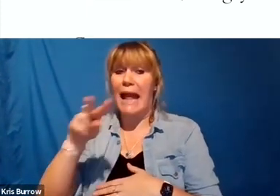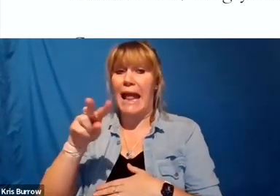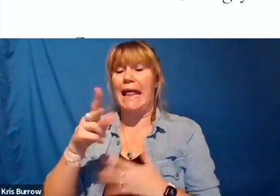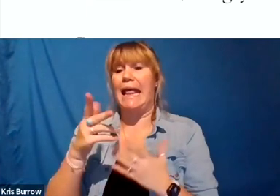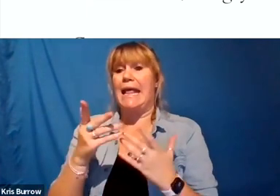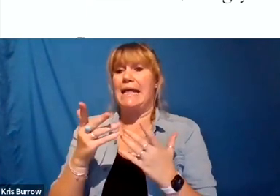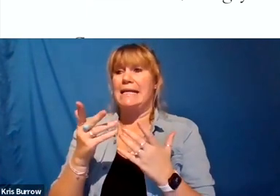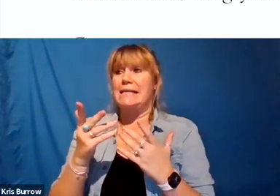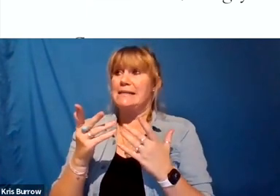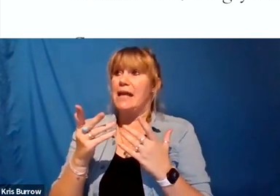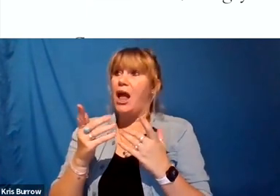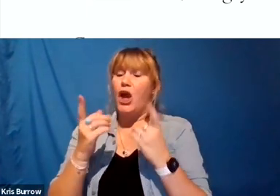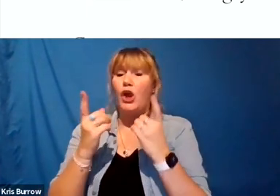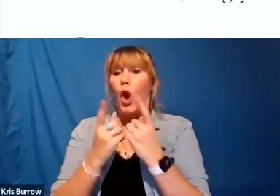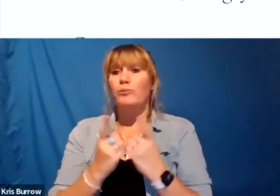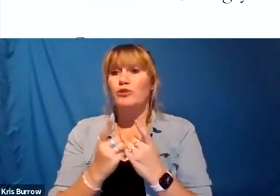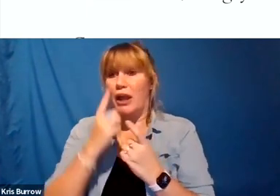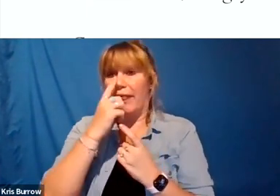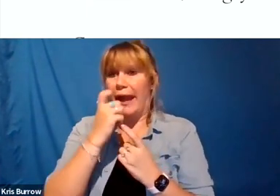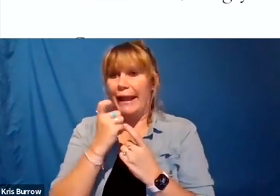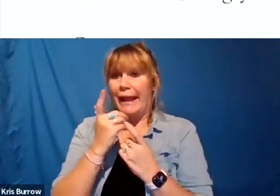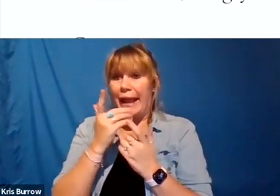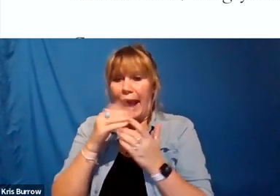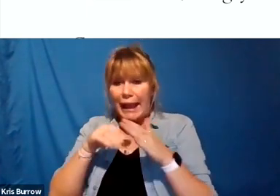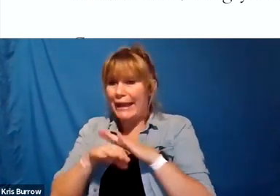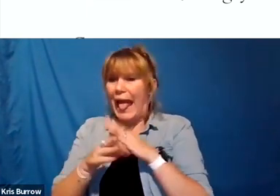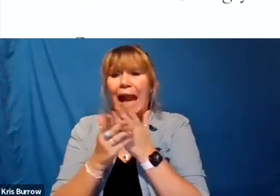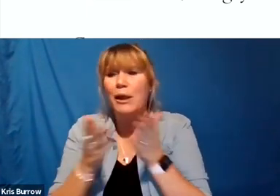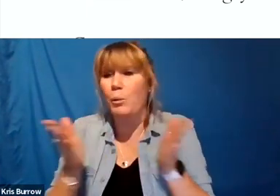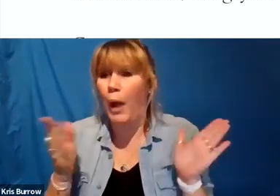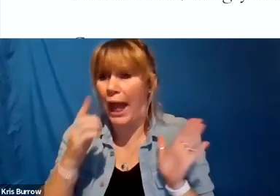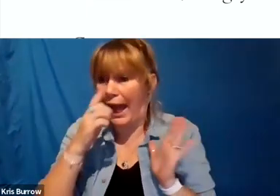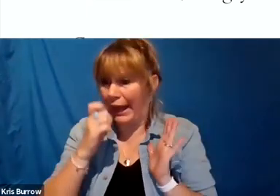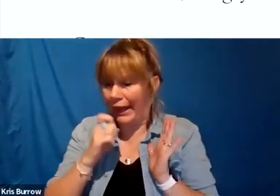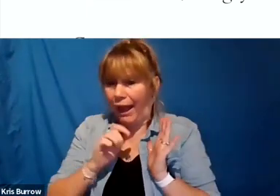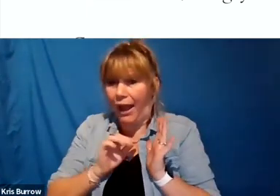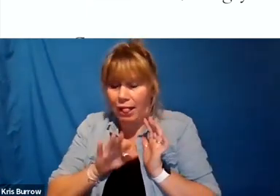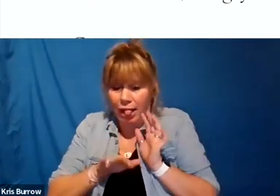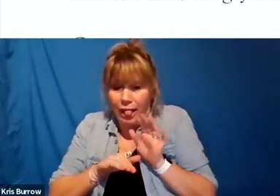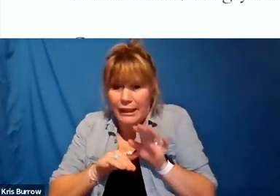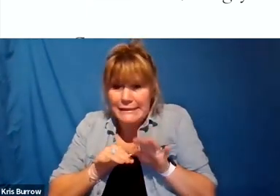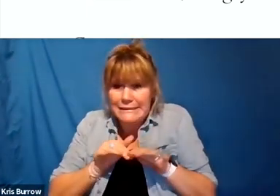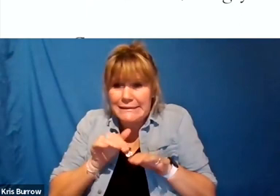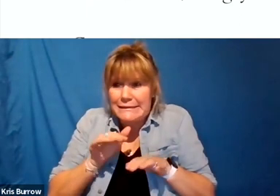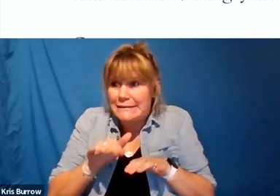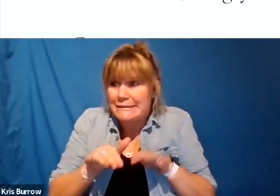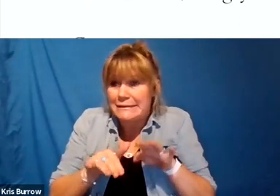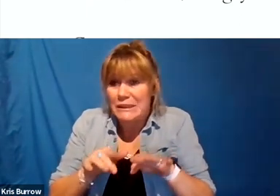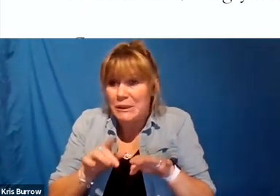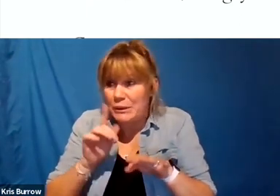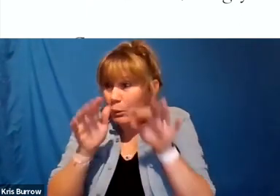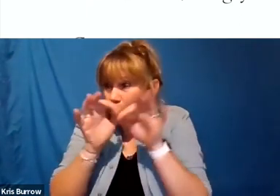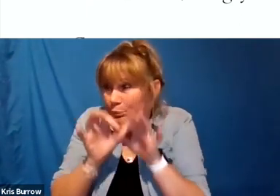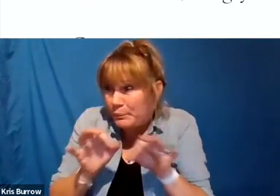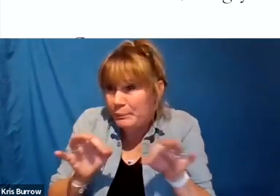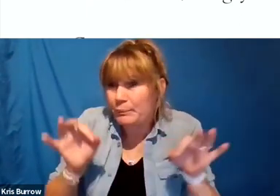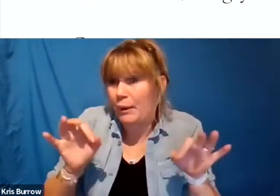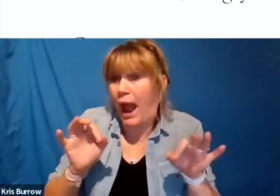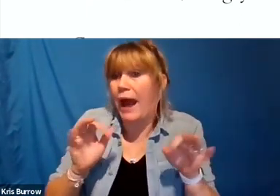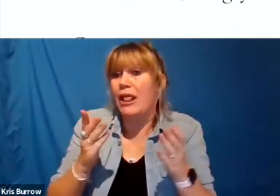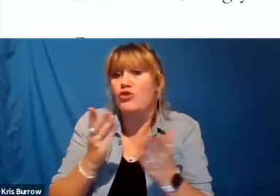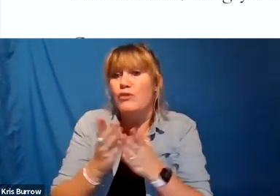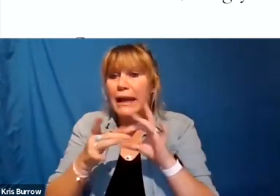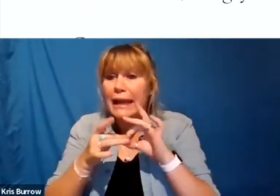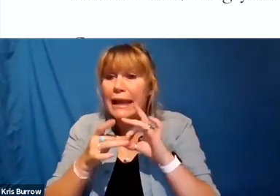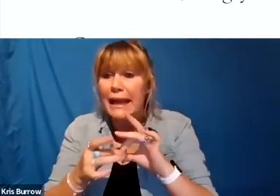transcend boundaries and sneak slowly. And this is really reflective of this fear of the